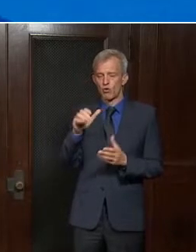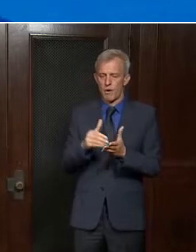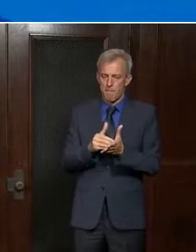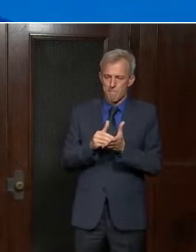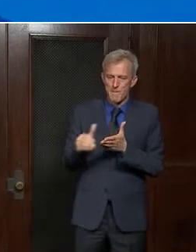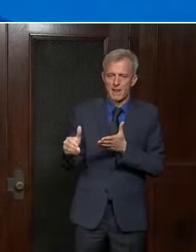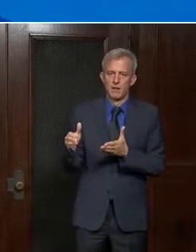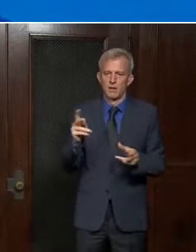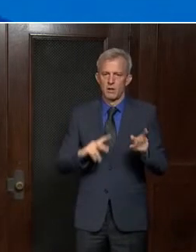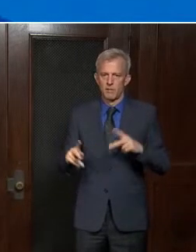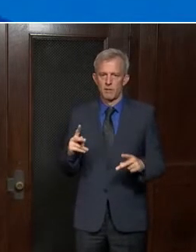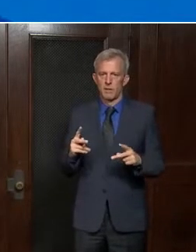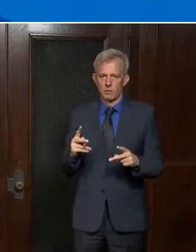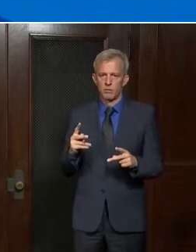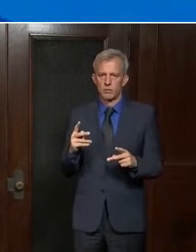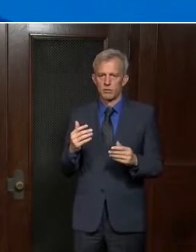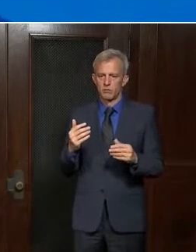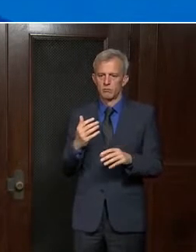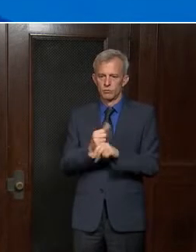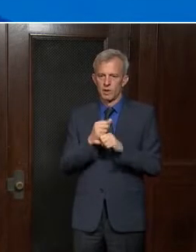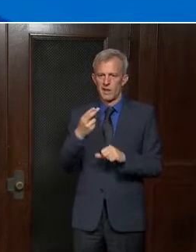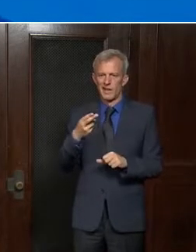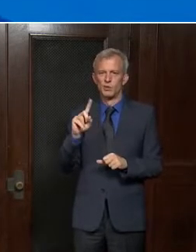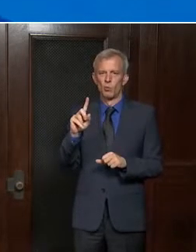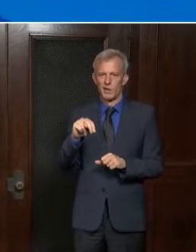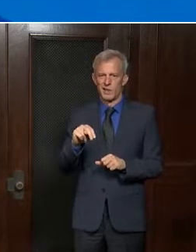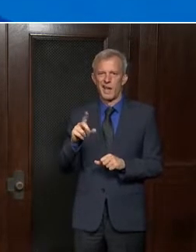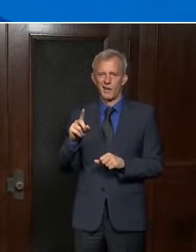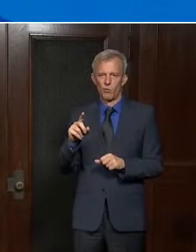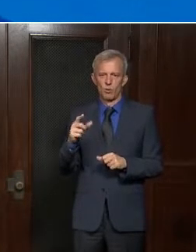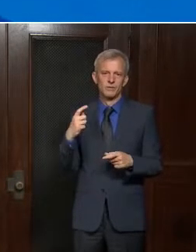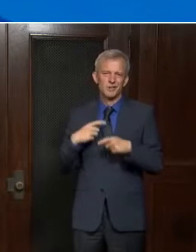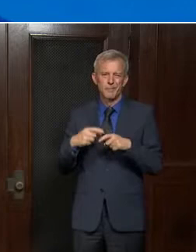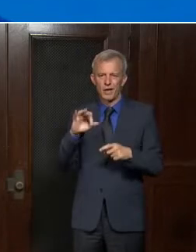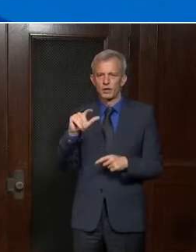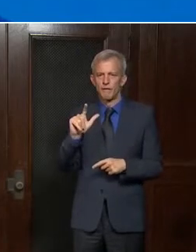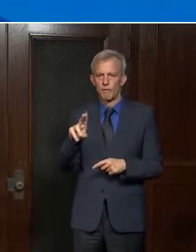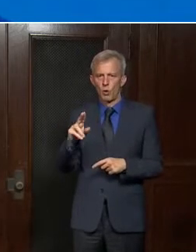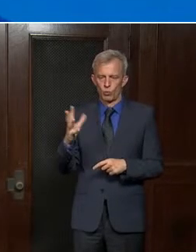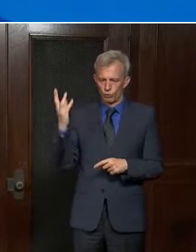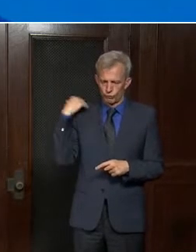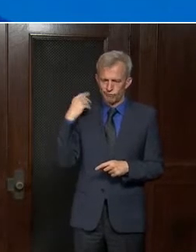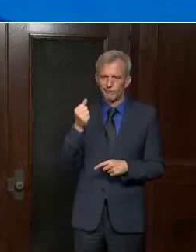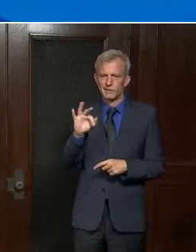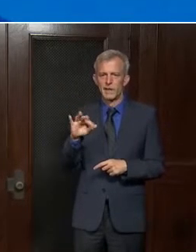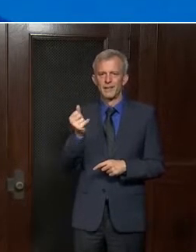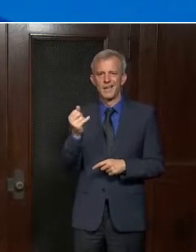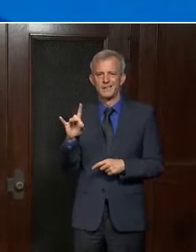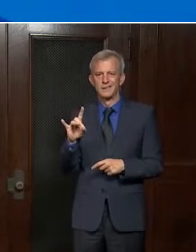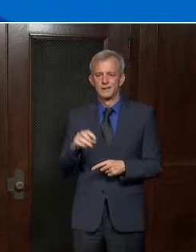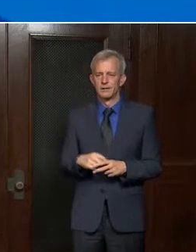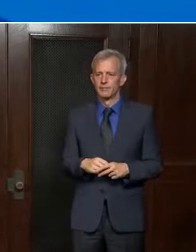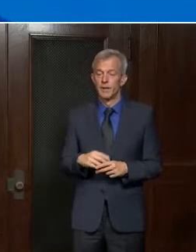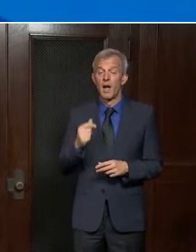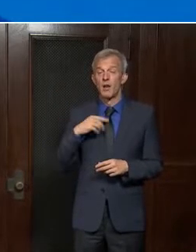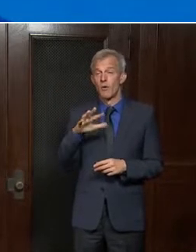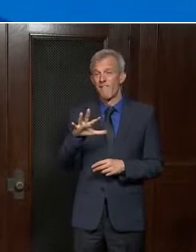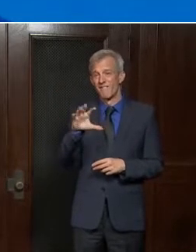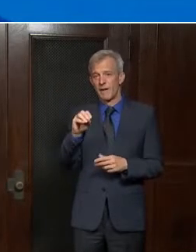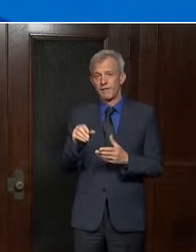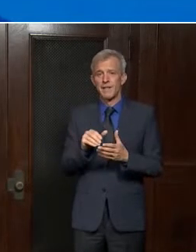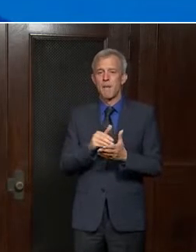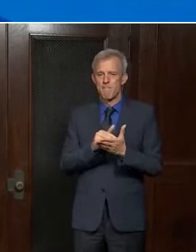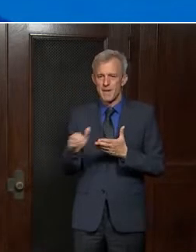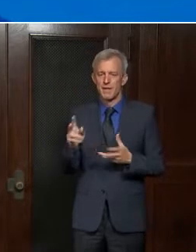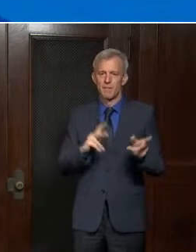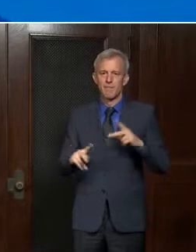with that influenza, that H1N1 influenza, and that about 50 million people died, more than in World War